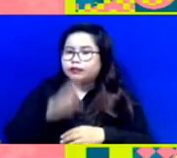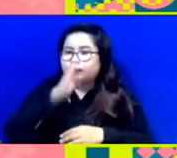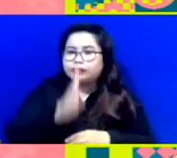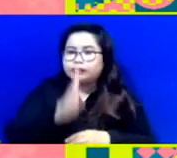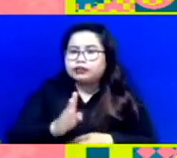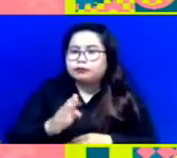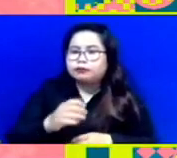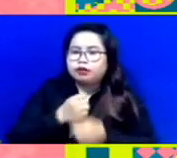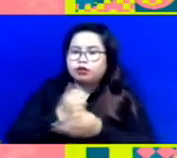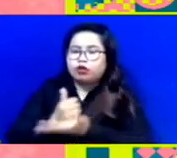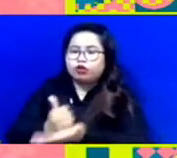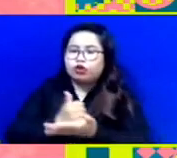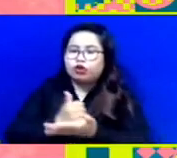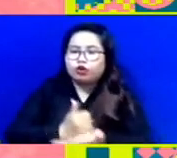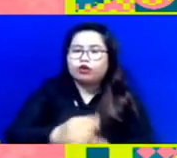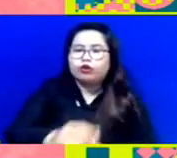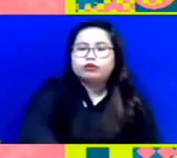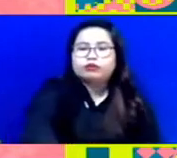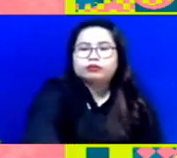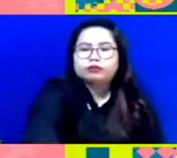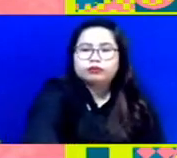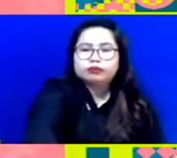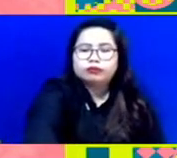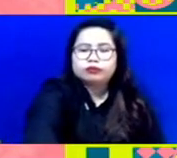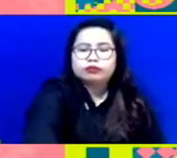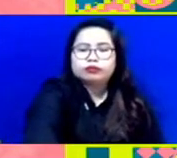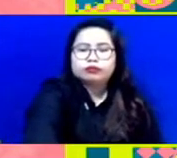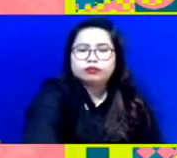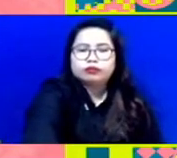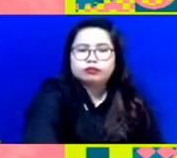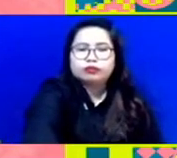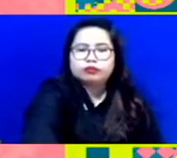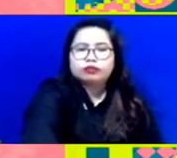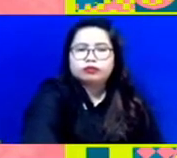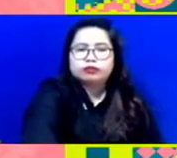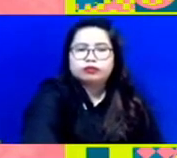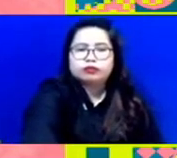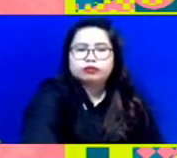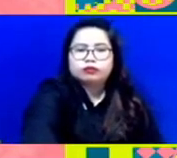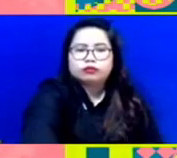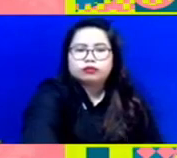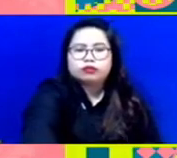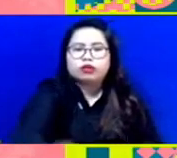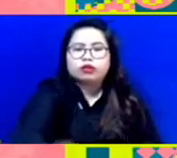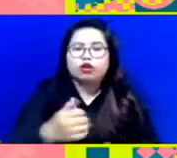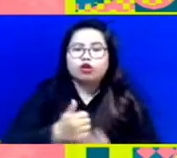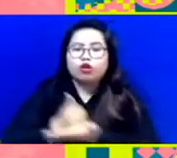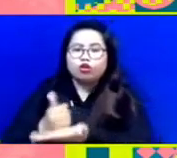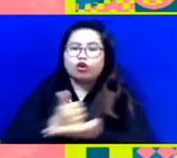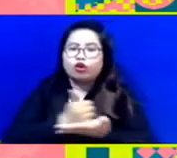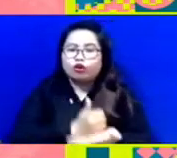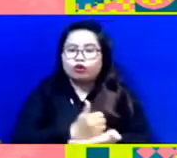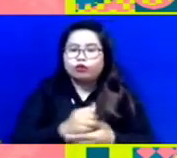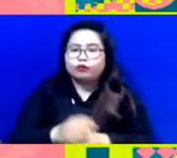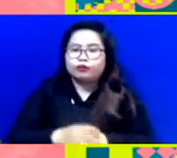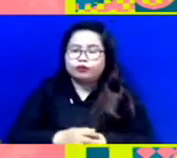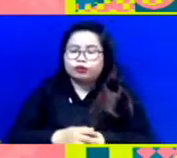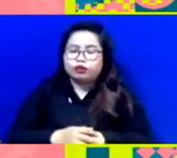Royong, there's this principle. How do I say it properly? Gotong Royong. So this